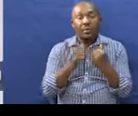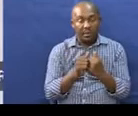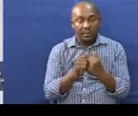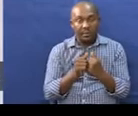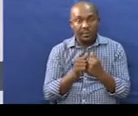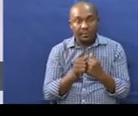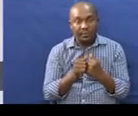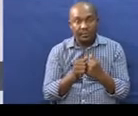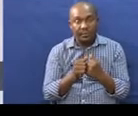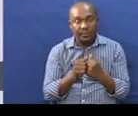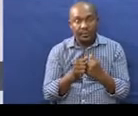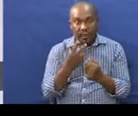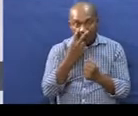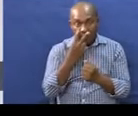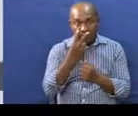observed